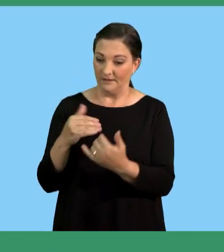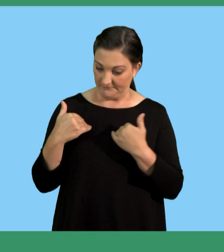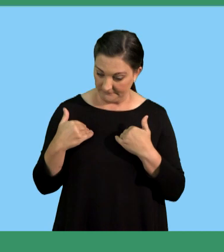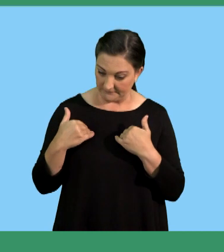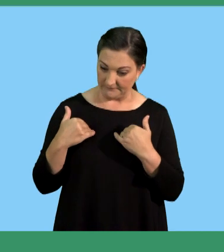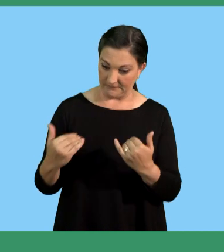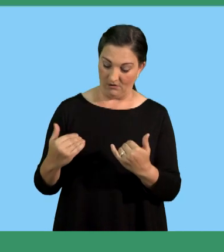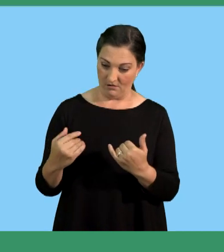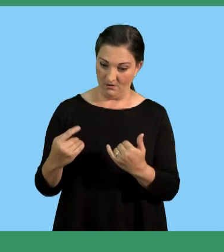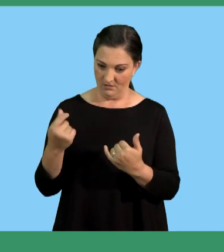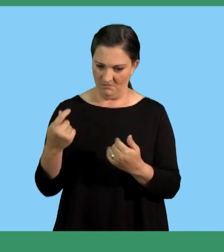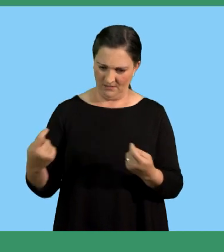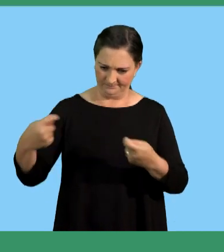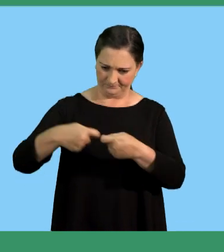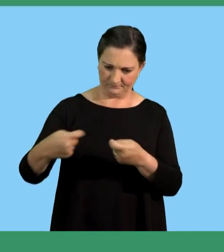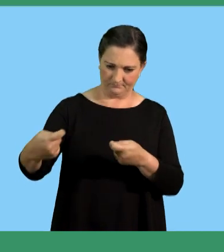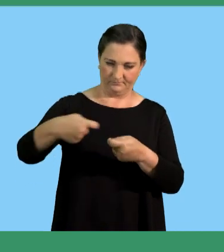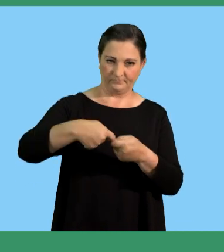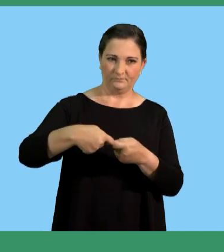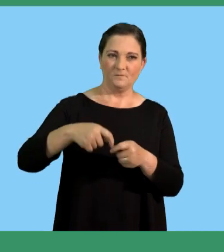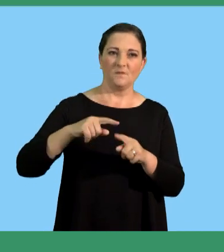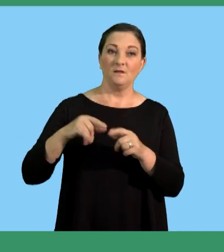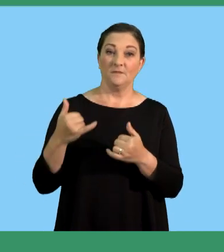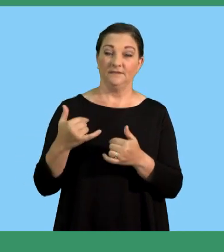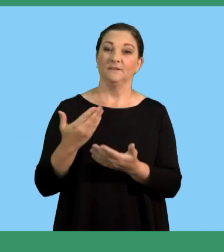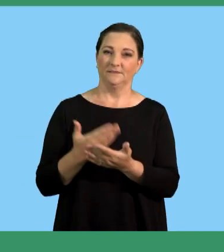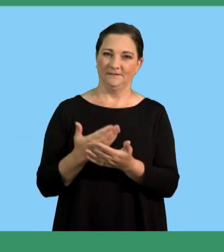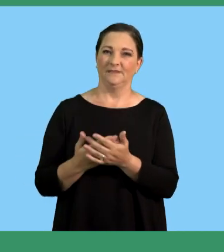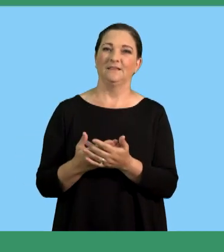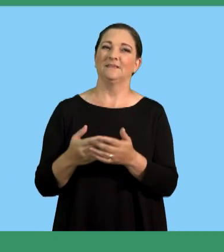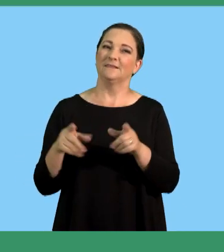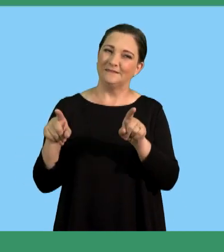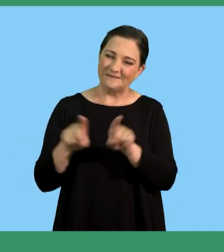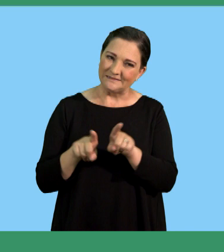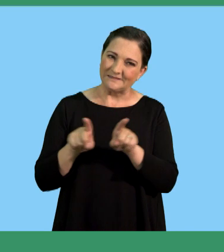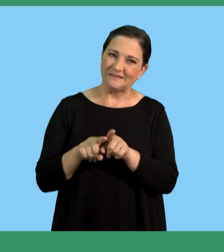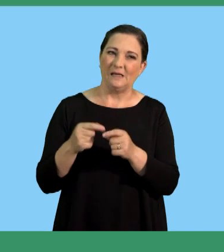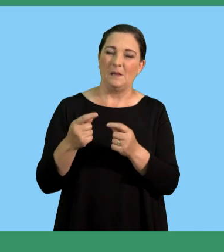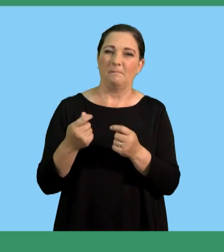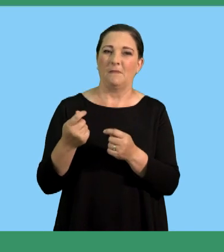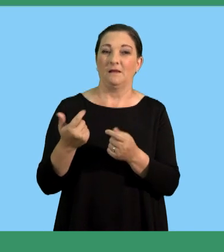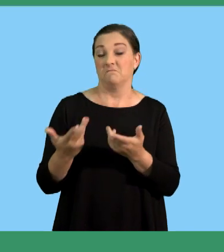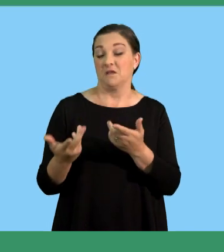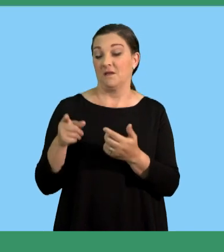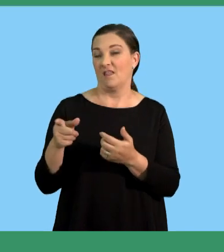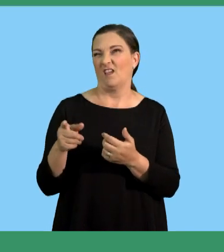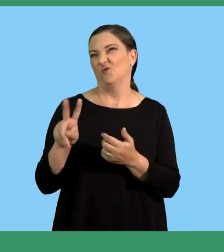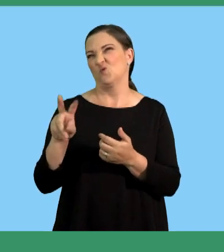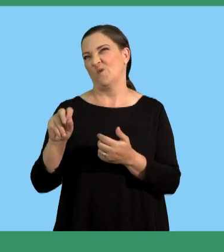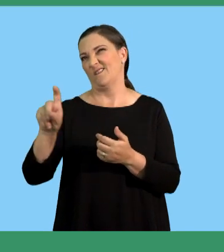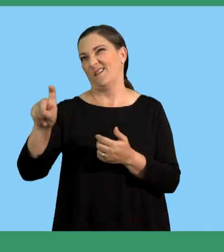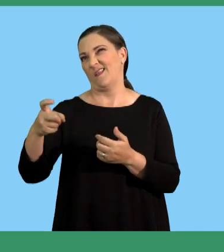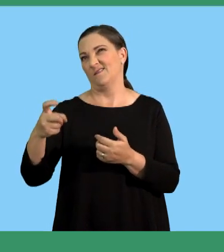initial investment plus accrued and unpaid dividends upon liquidation. So if they've invested